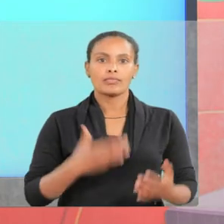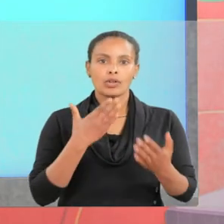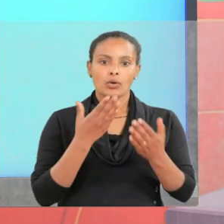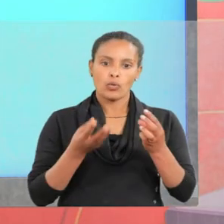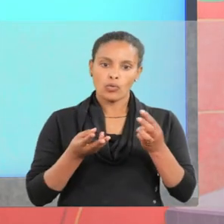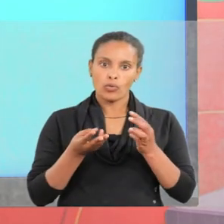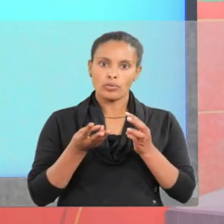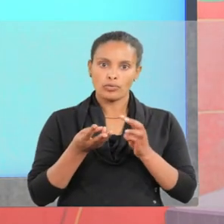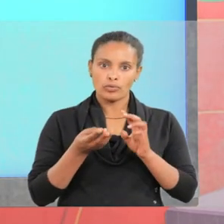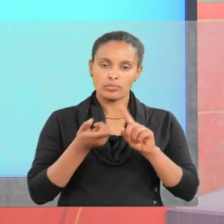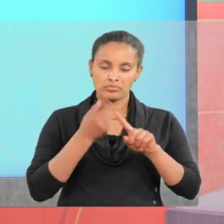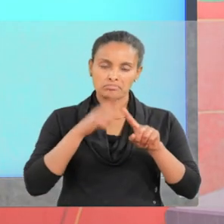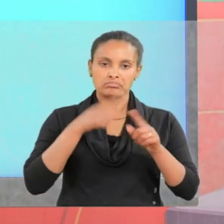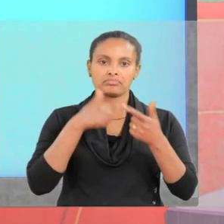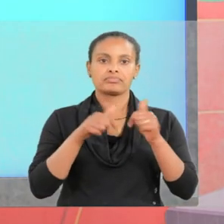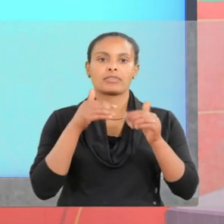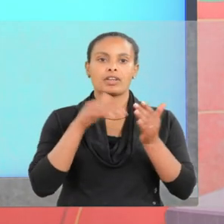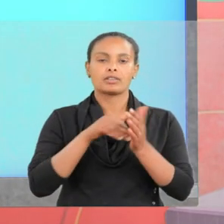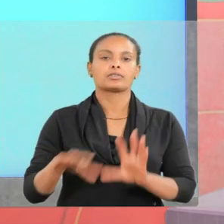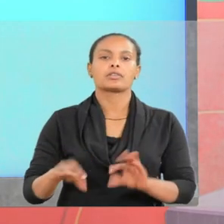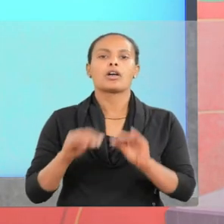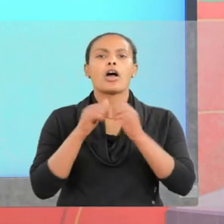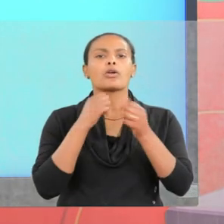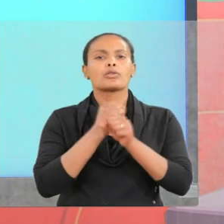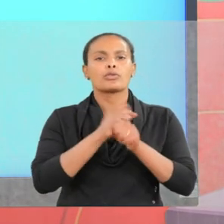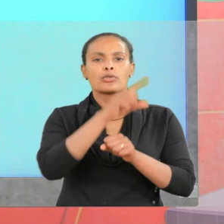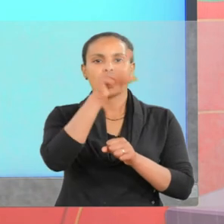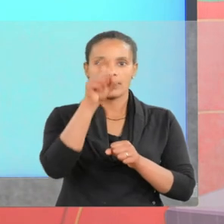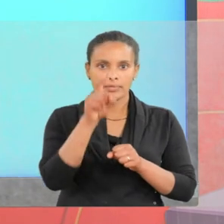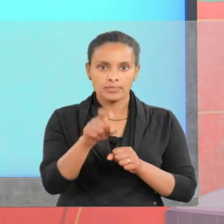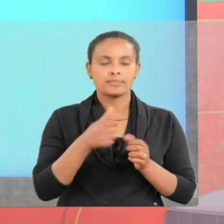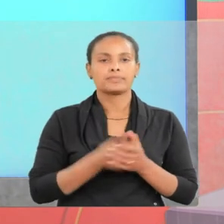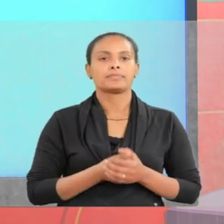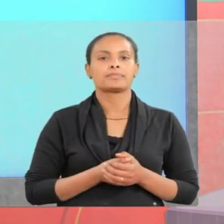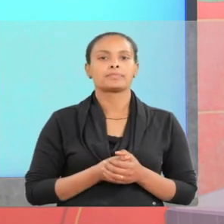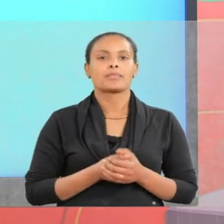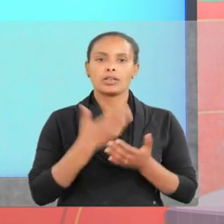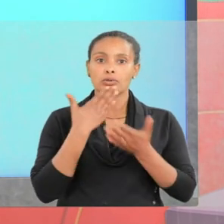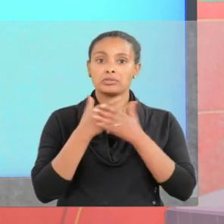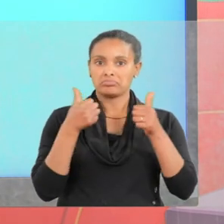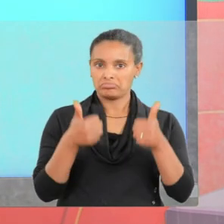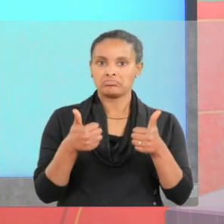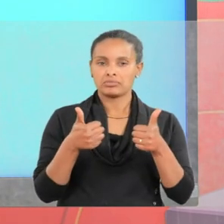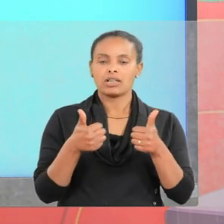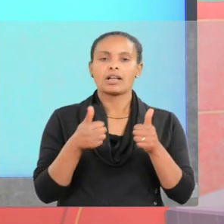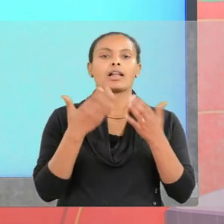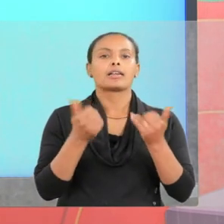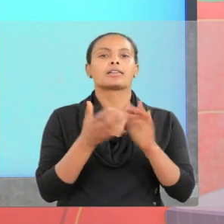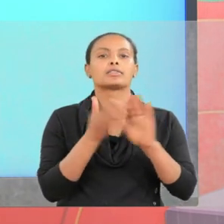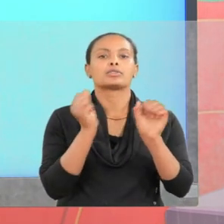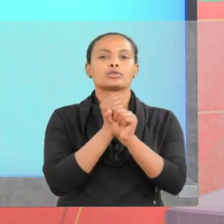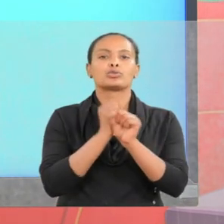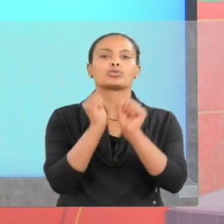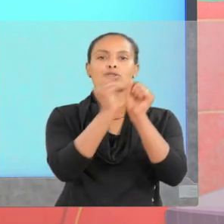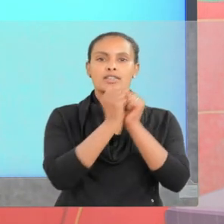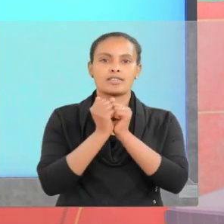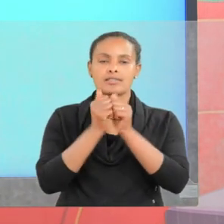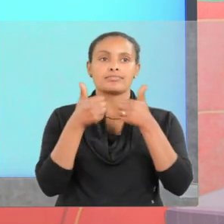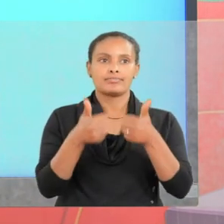Welcome back again, students. How did you do it? Good. Let us do together.